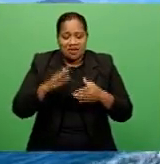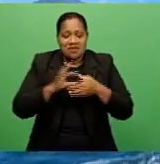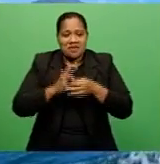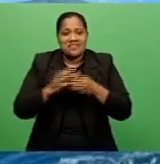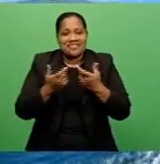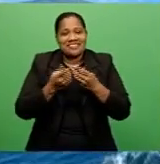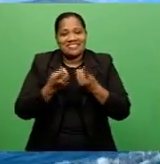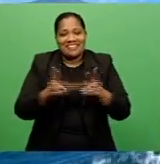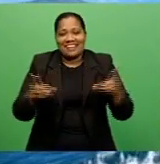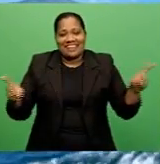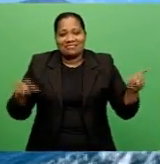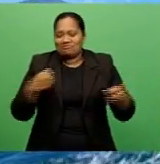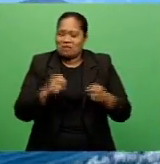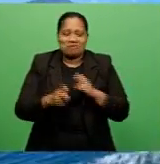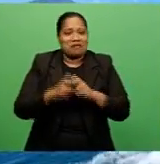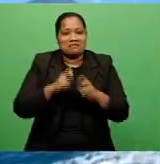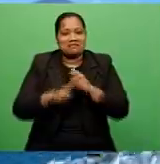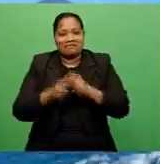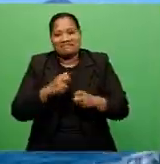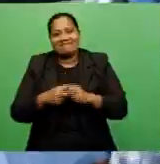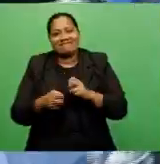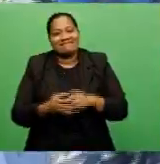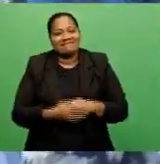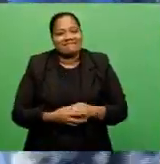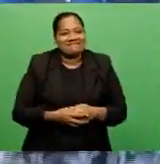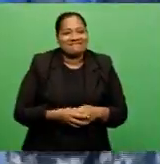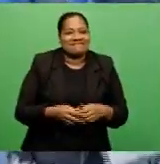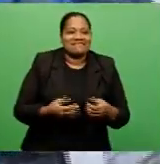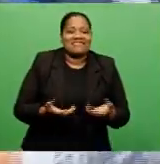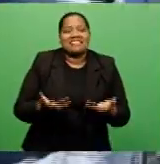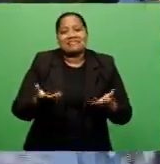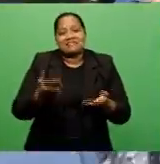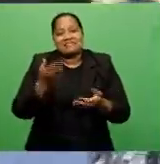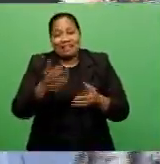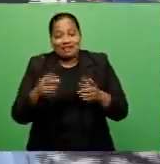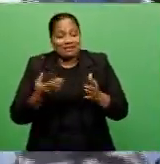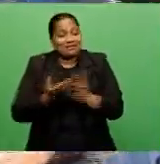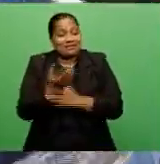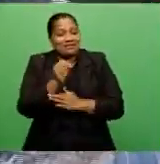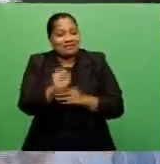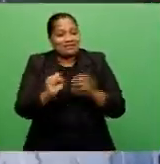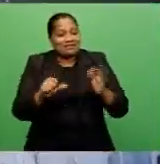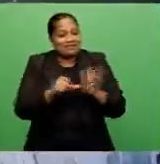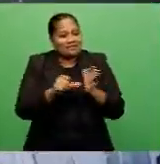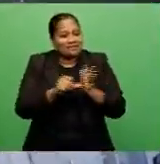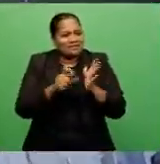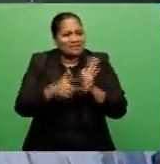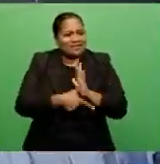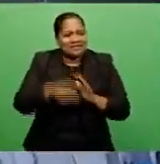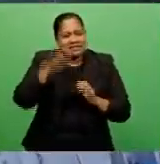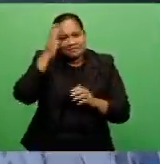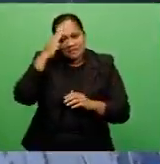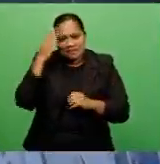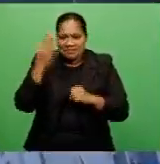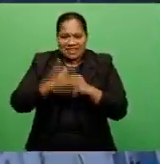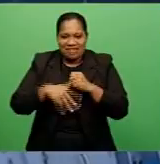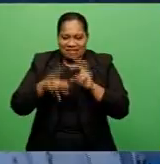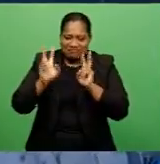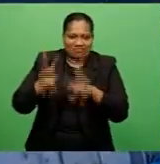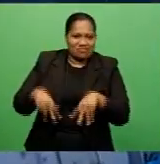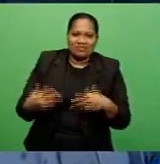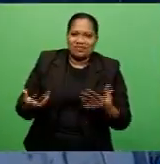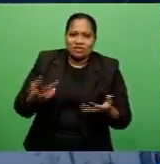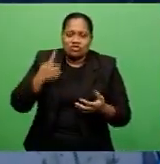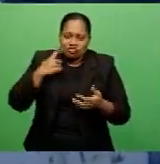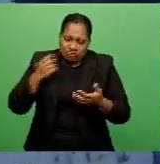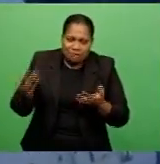Vuniwanga says his mom was his pillar of strength that guided him throughout his difficult times. Mom didn't let me down with respect to sort of trying to